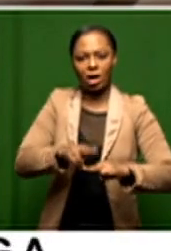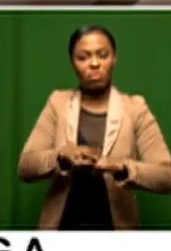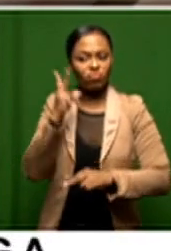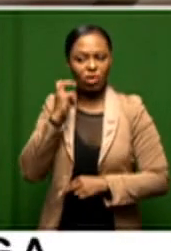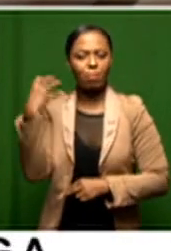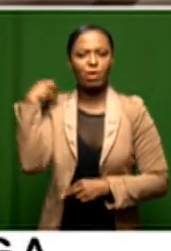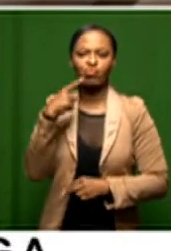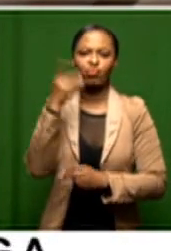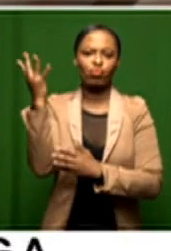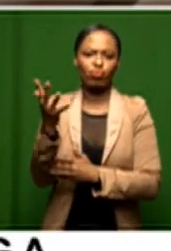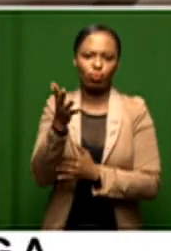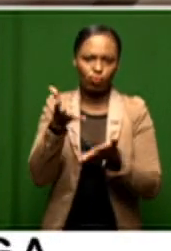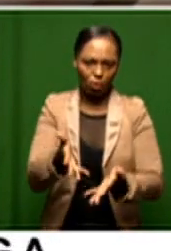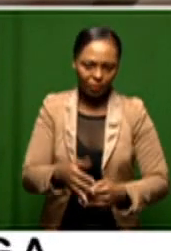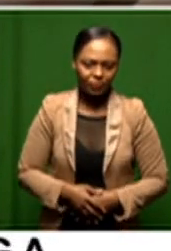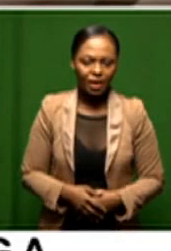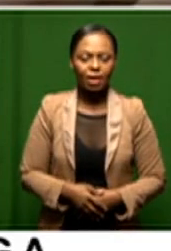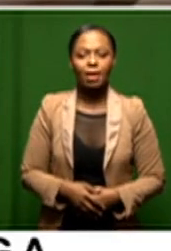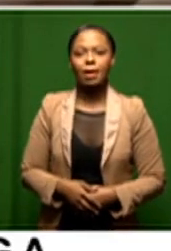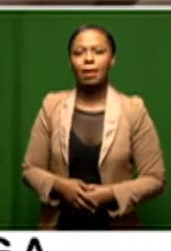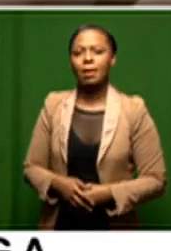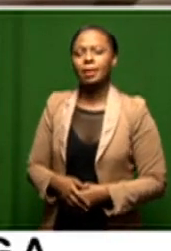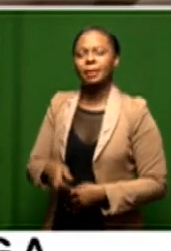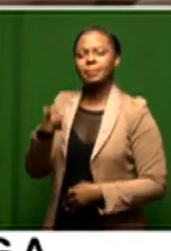So the skeptics would